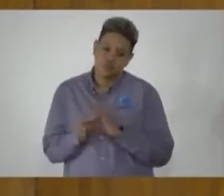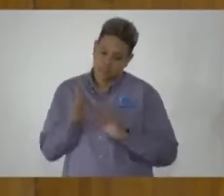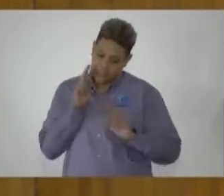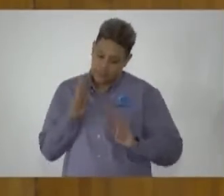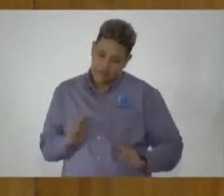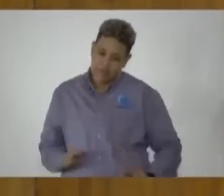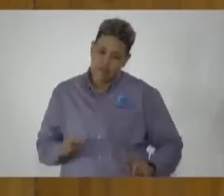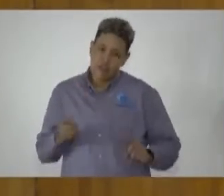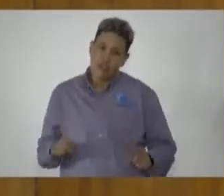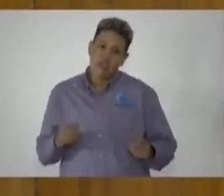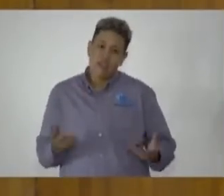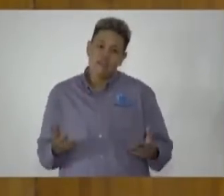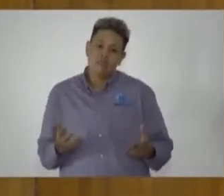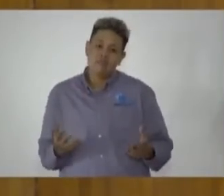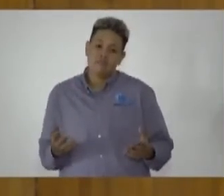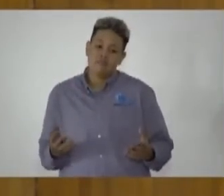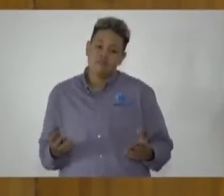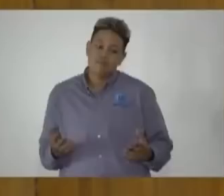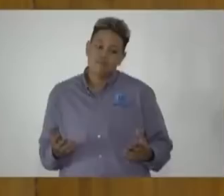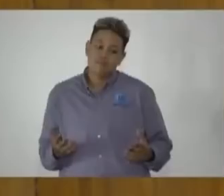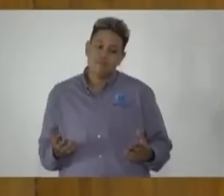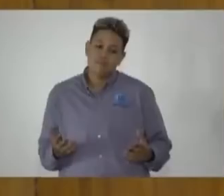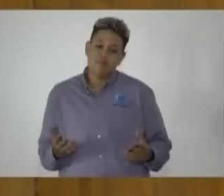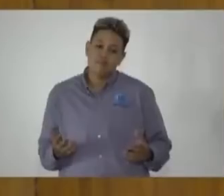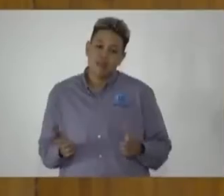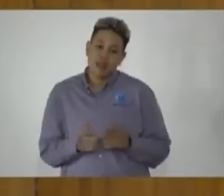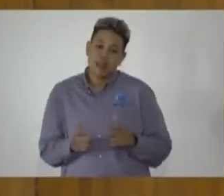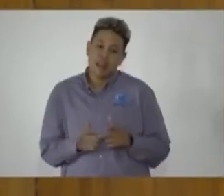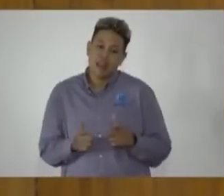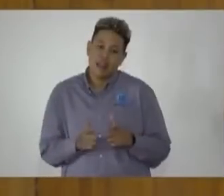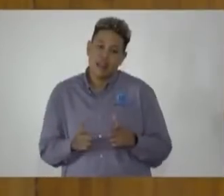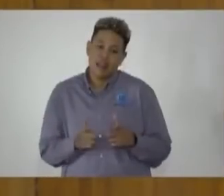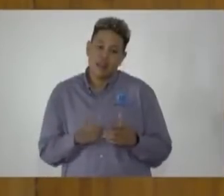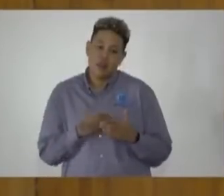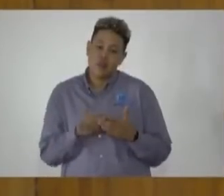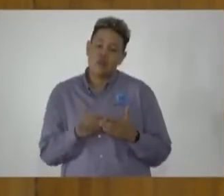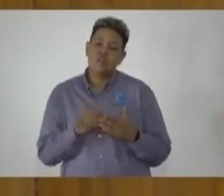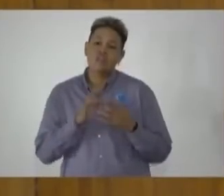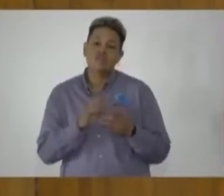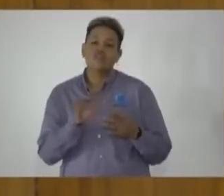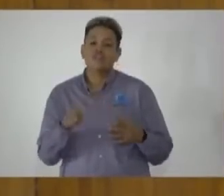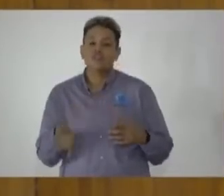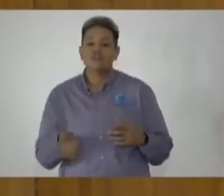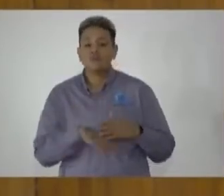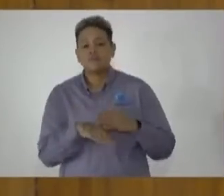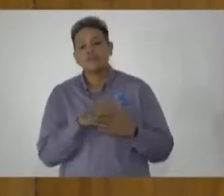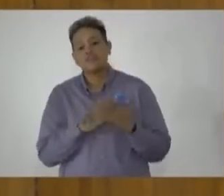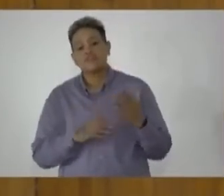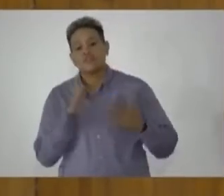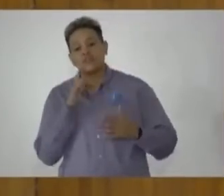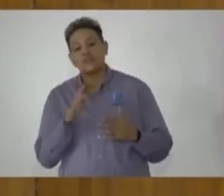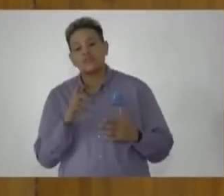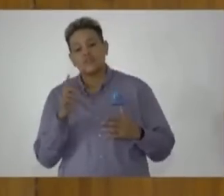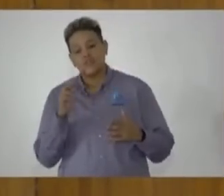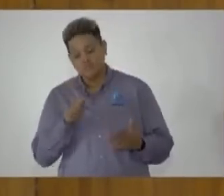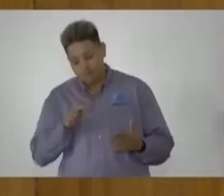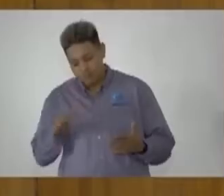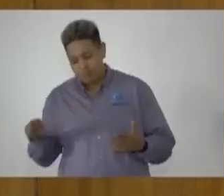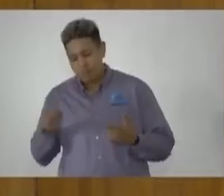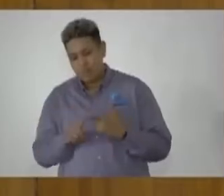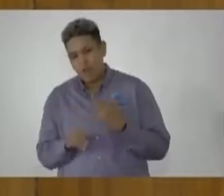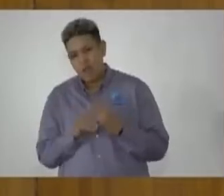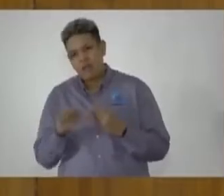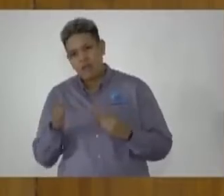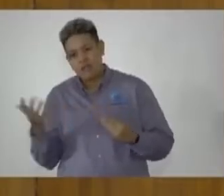it a little closer based on some cursory glances that I've made